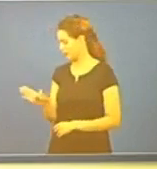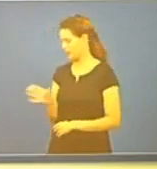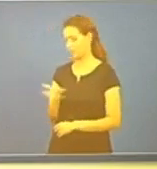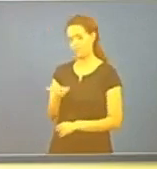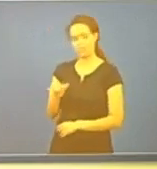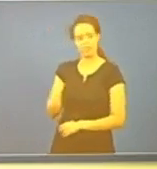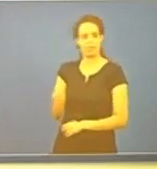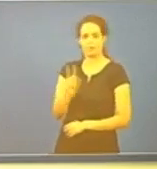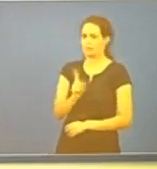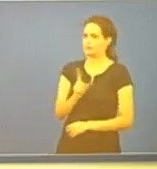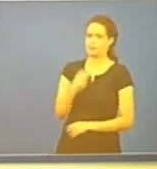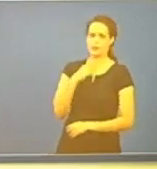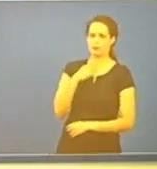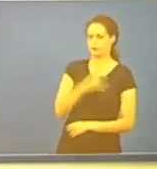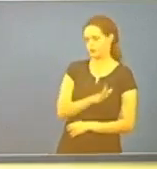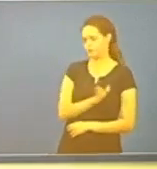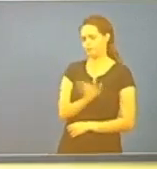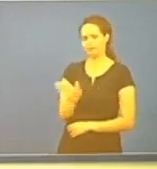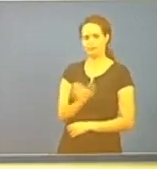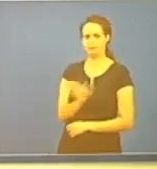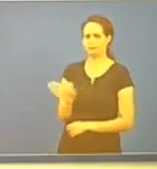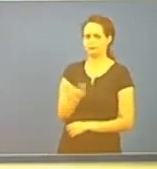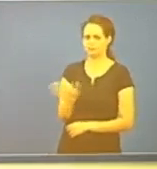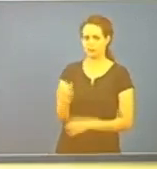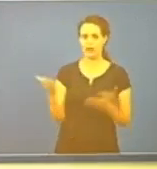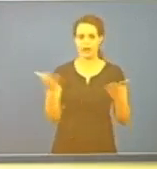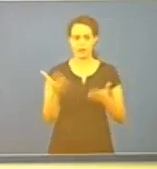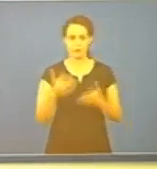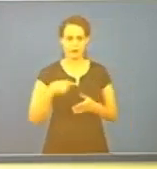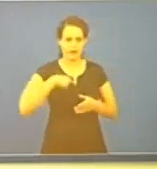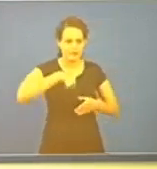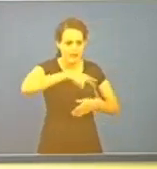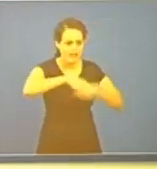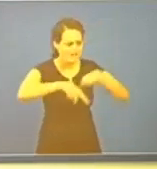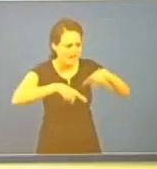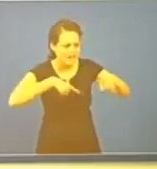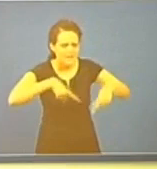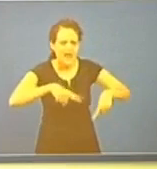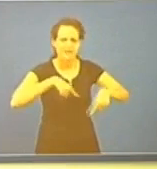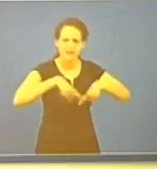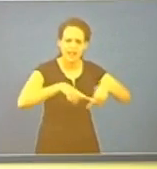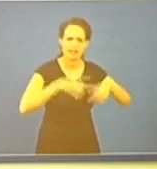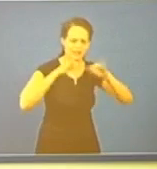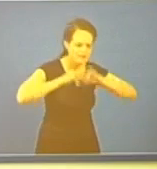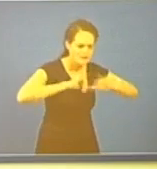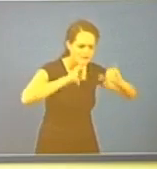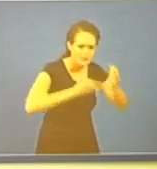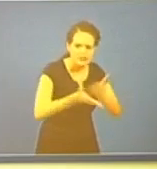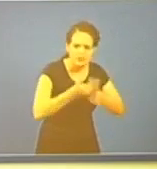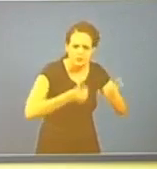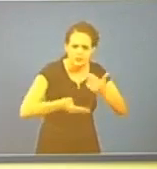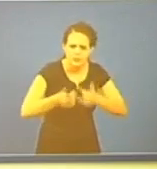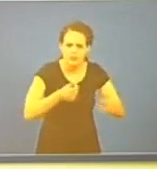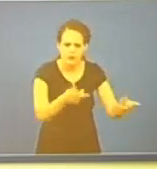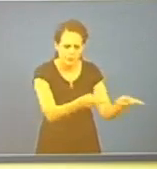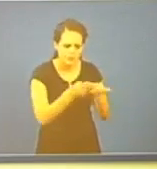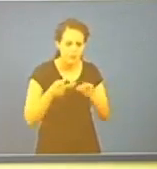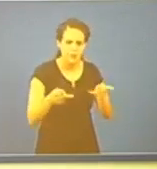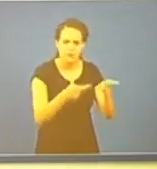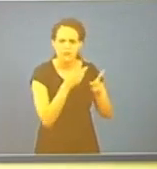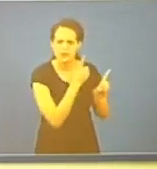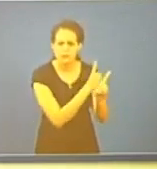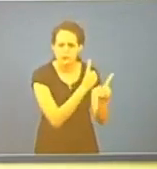the highways, and as many as you find, invite to the wedding.' So those servants went